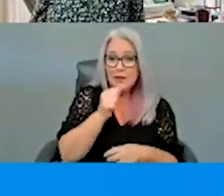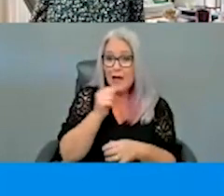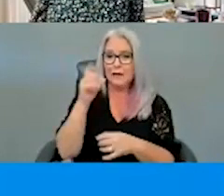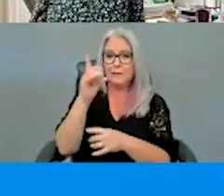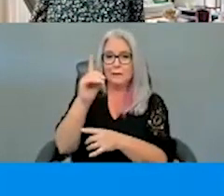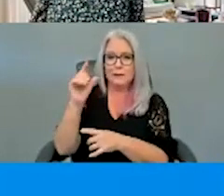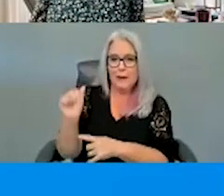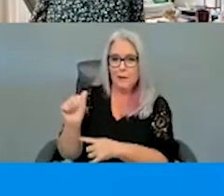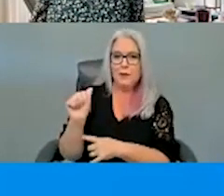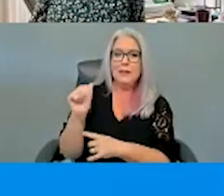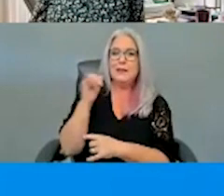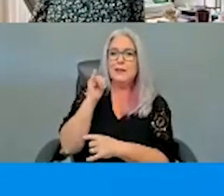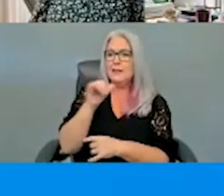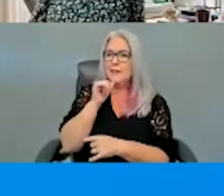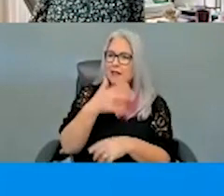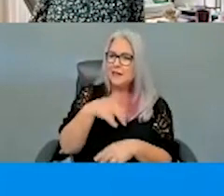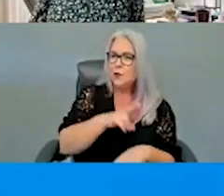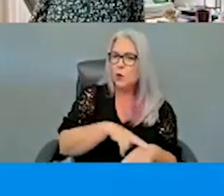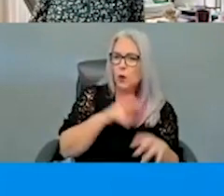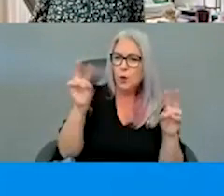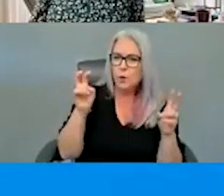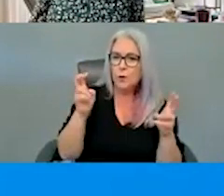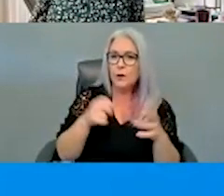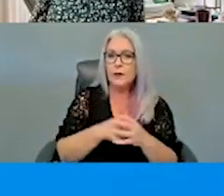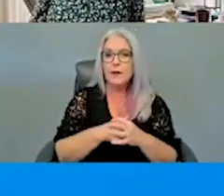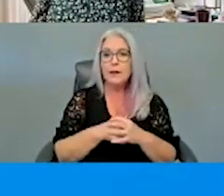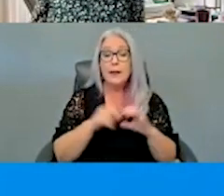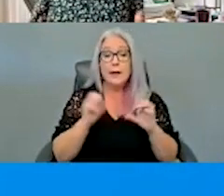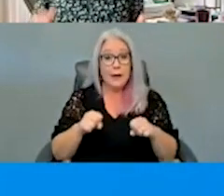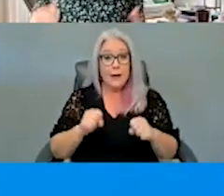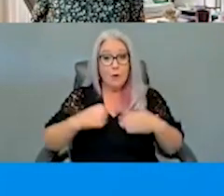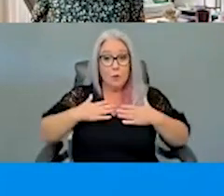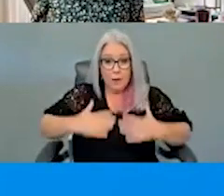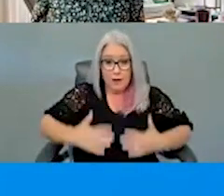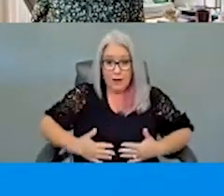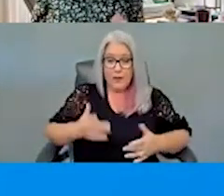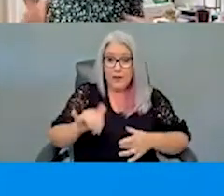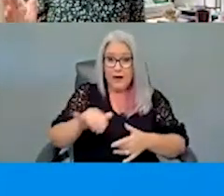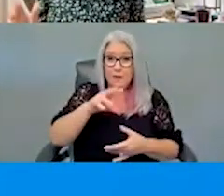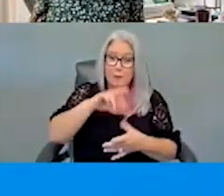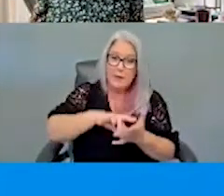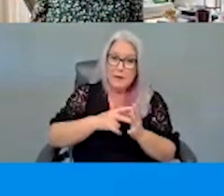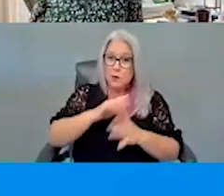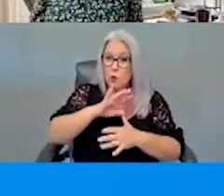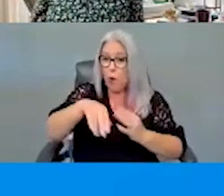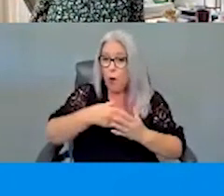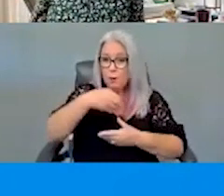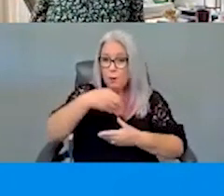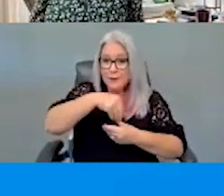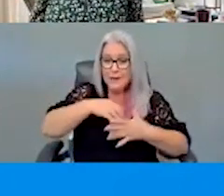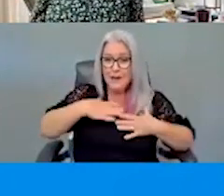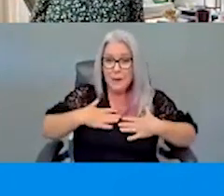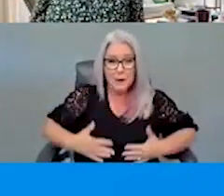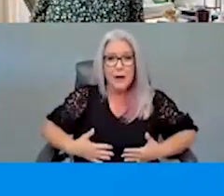but able-bodied somewhat assumes that all disabilities are within the body. And so non-disabled is a little bit